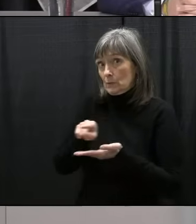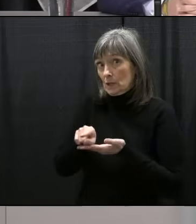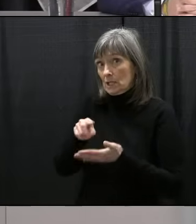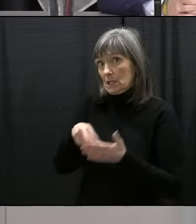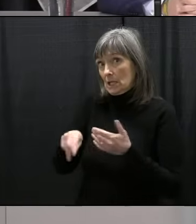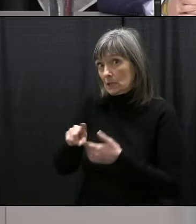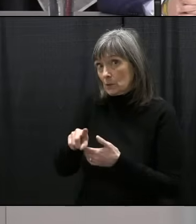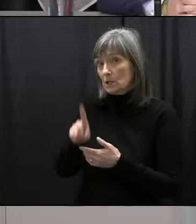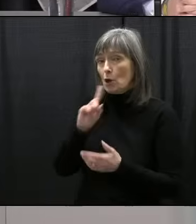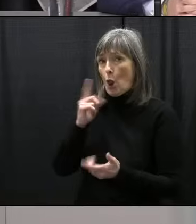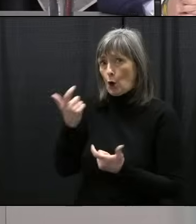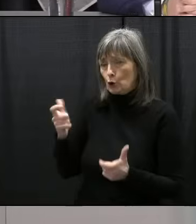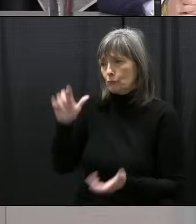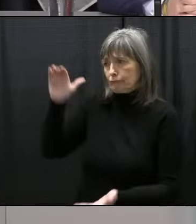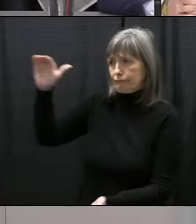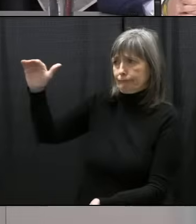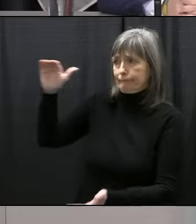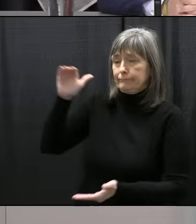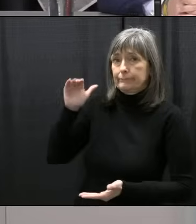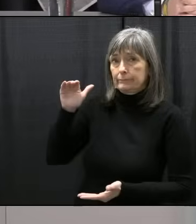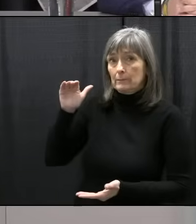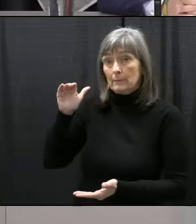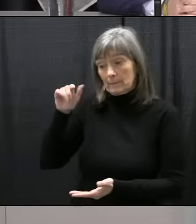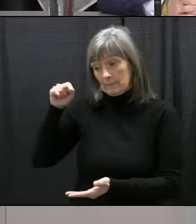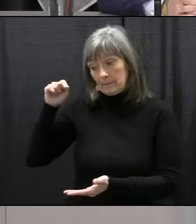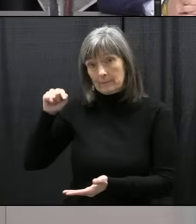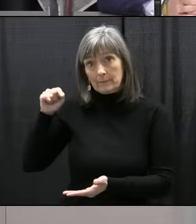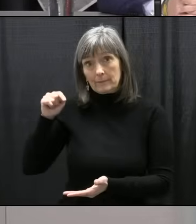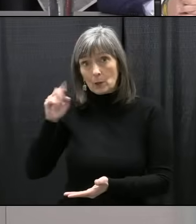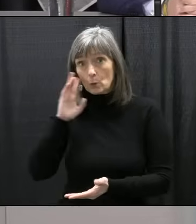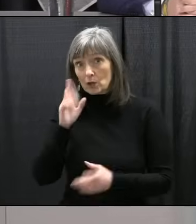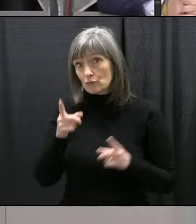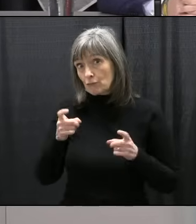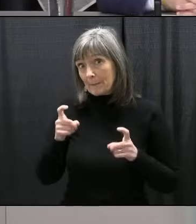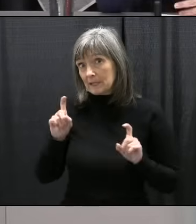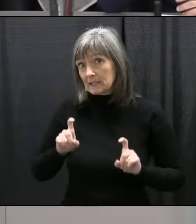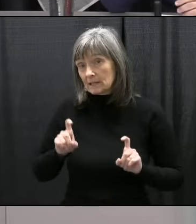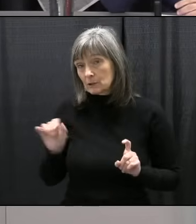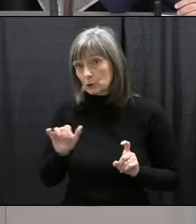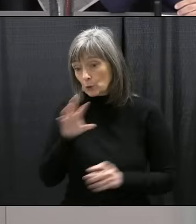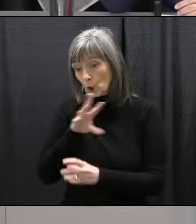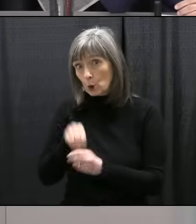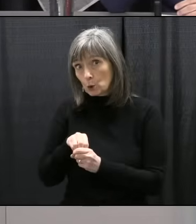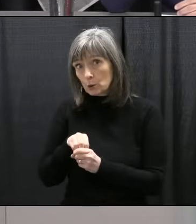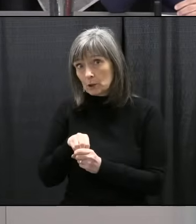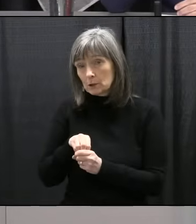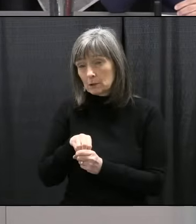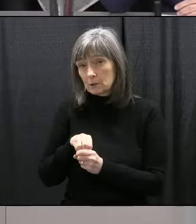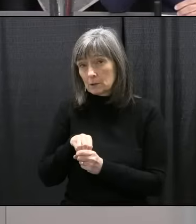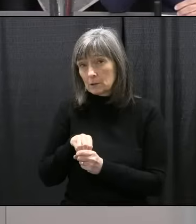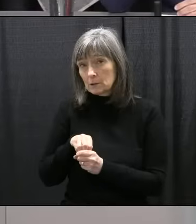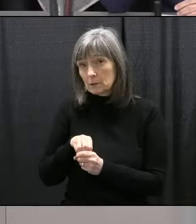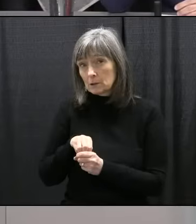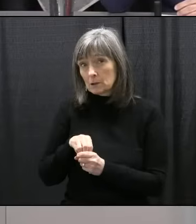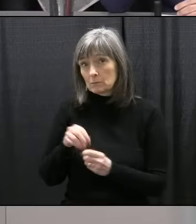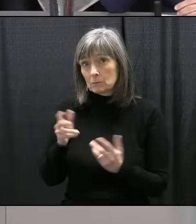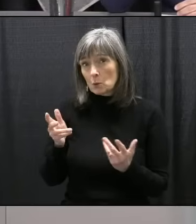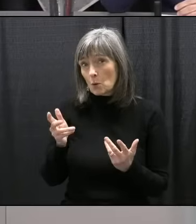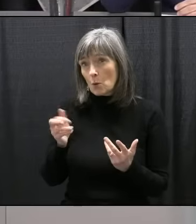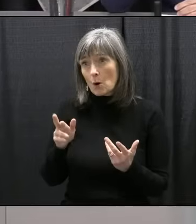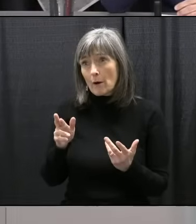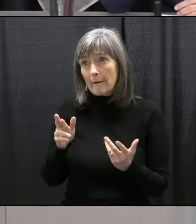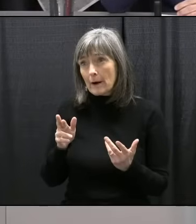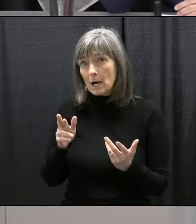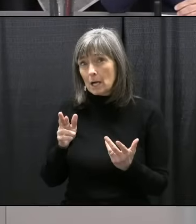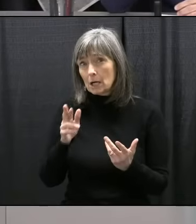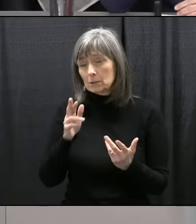of vaccine. Wondering if that includes any of the rapid tests, and if you have any more of an update on how